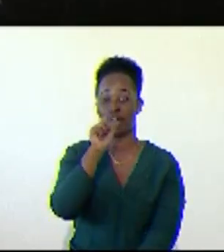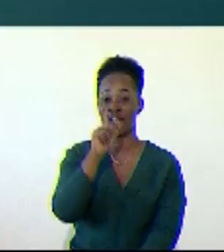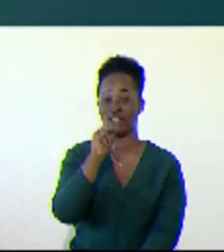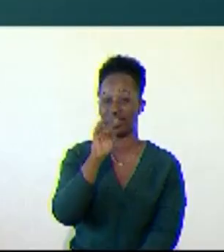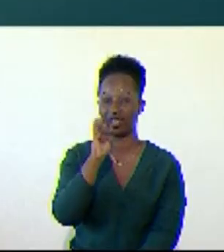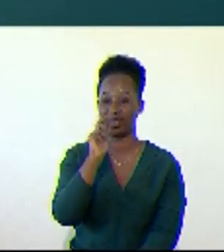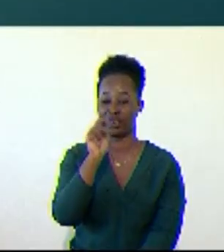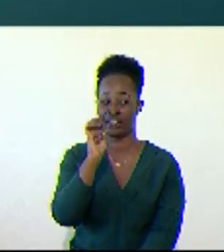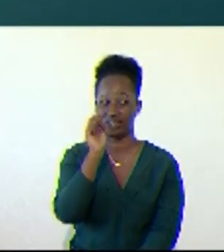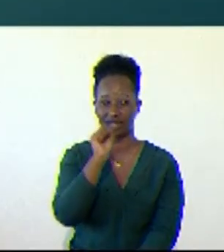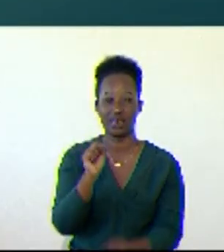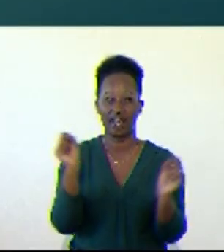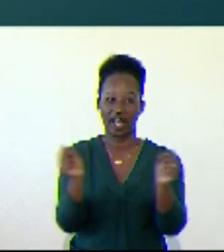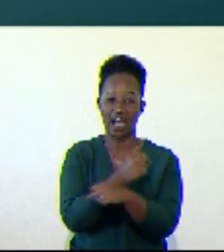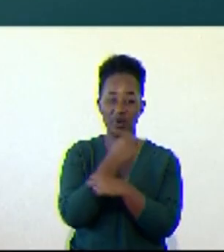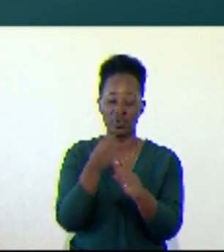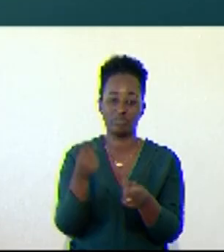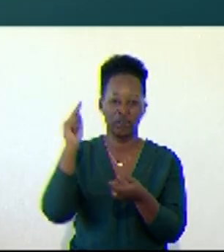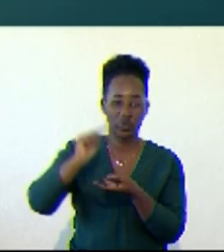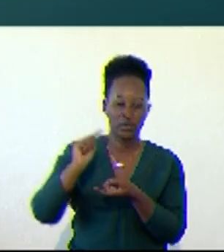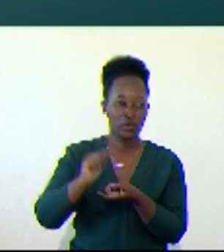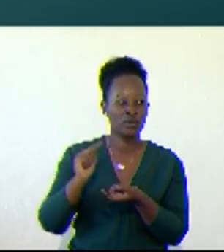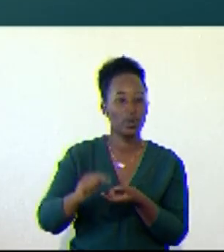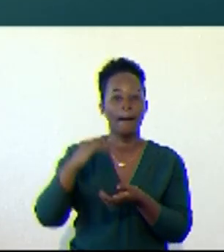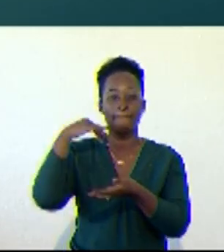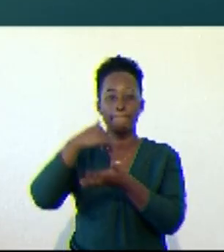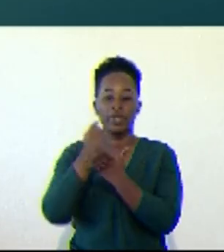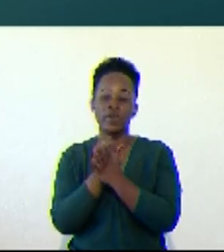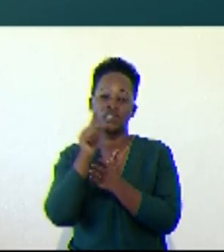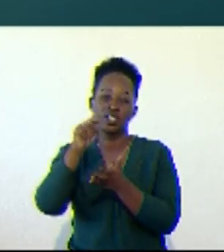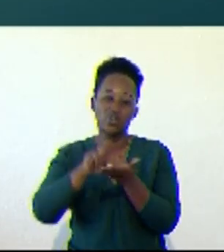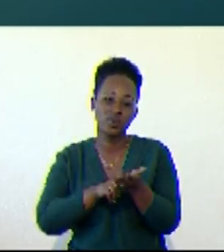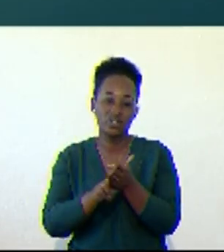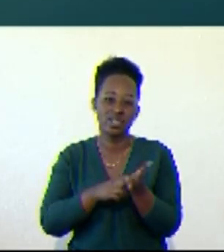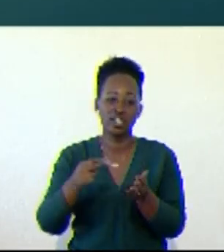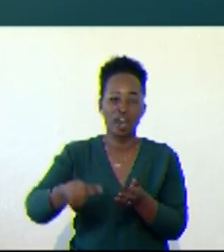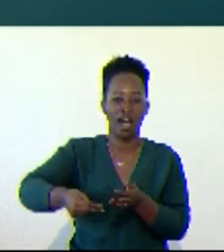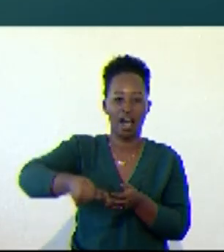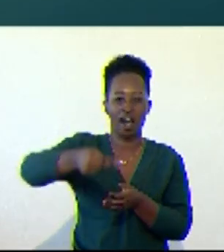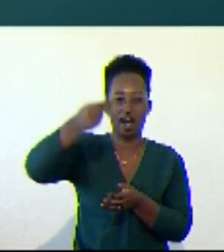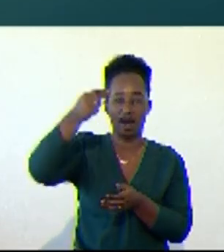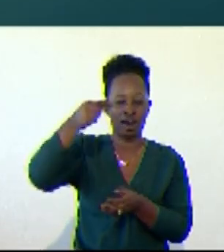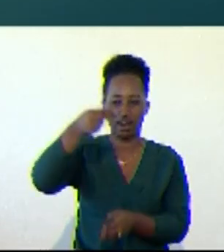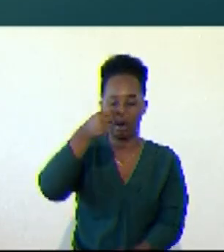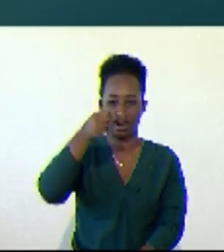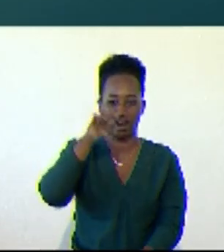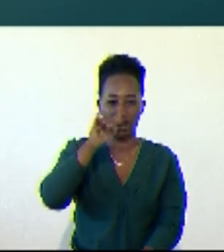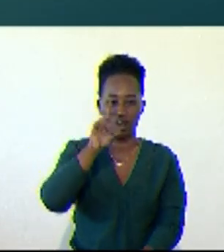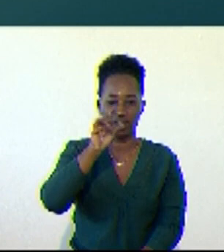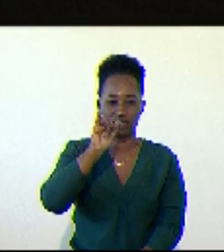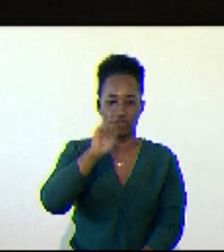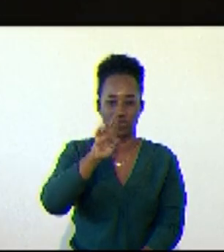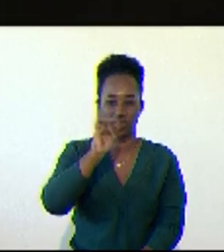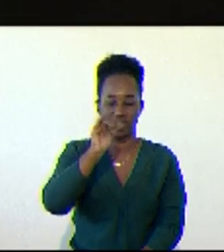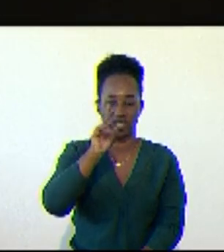by lithium aluminum hydride because it uses a hydride ion. We know some of the reduction